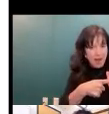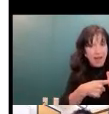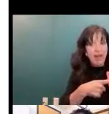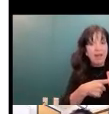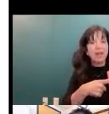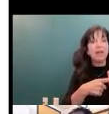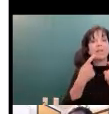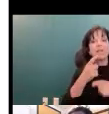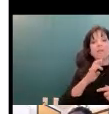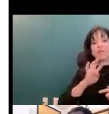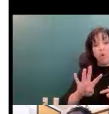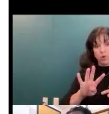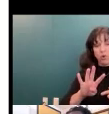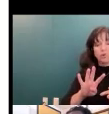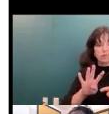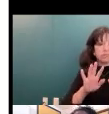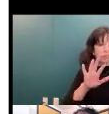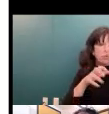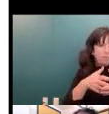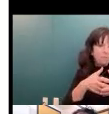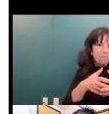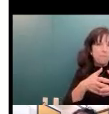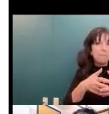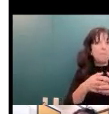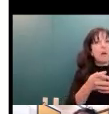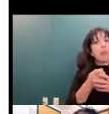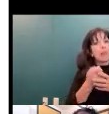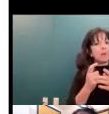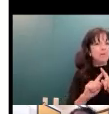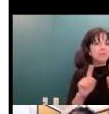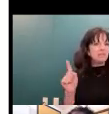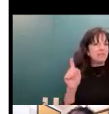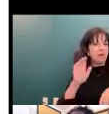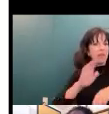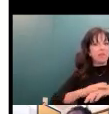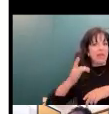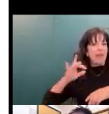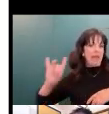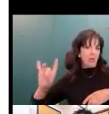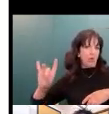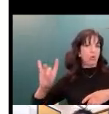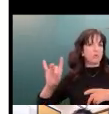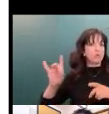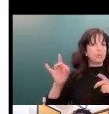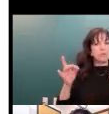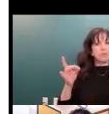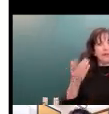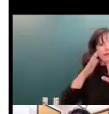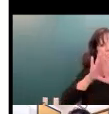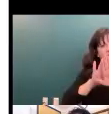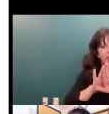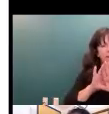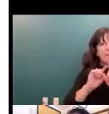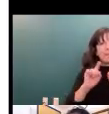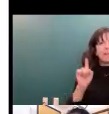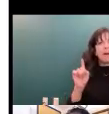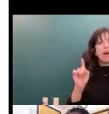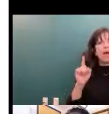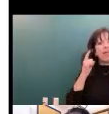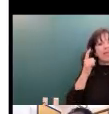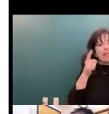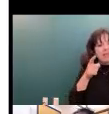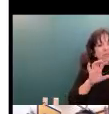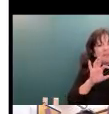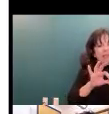for 4-year-olds, we a little bit different than what we see for 8-year-olds. And of course, this I think has to